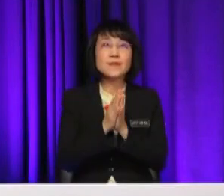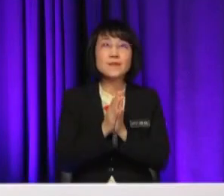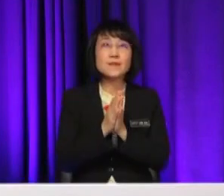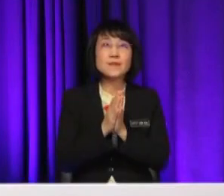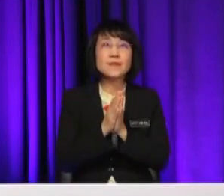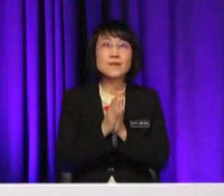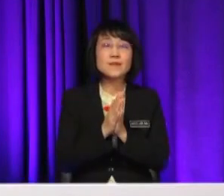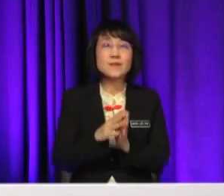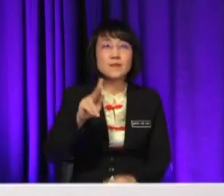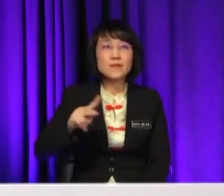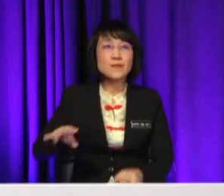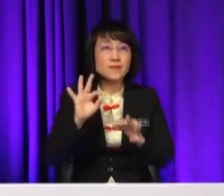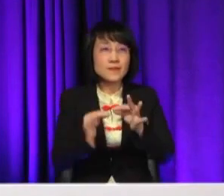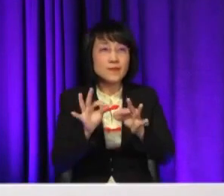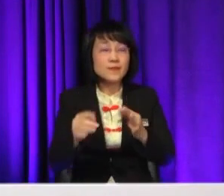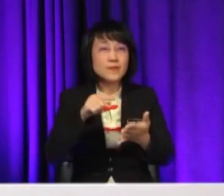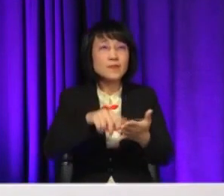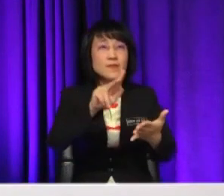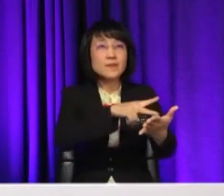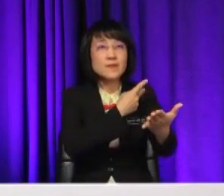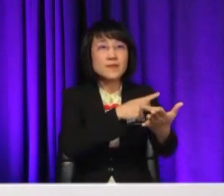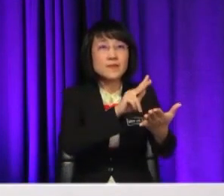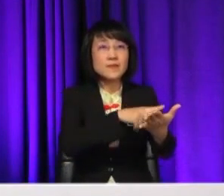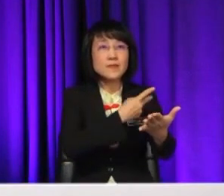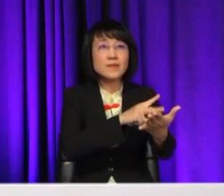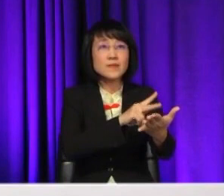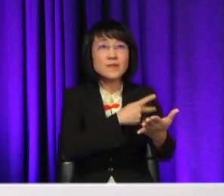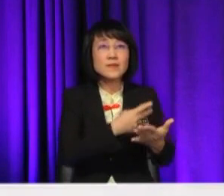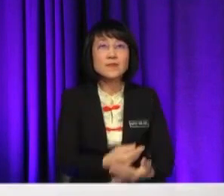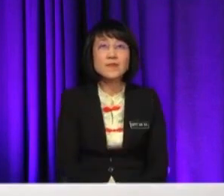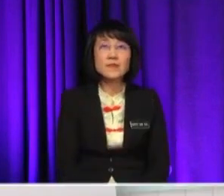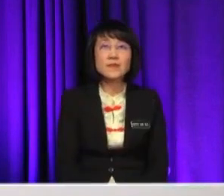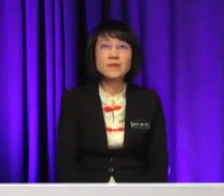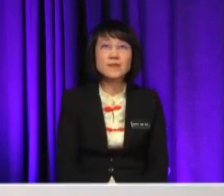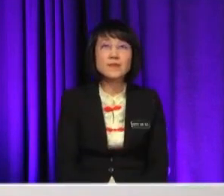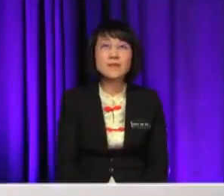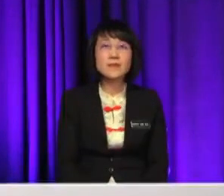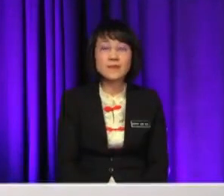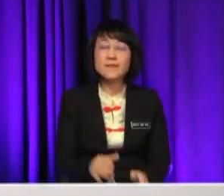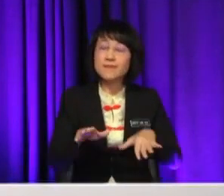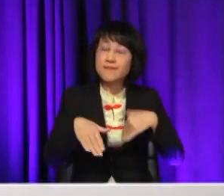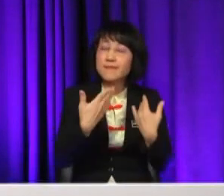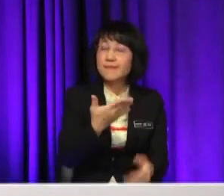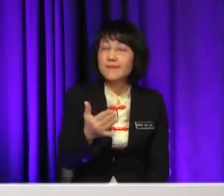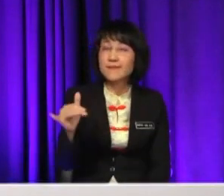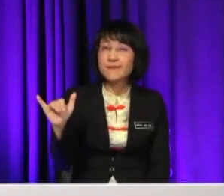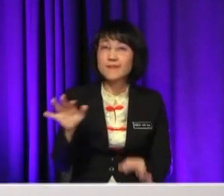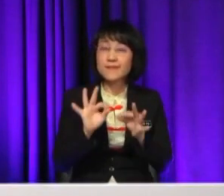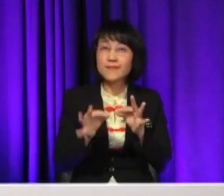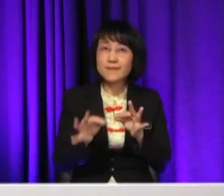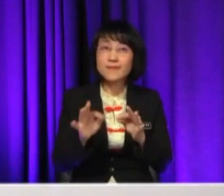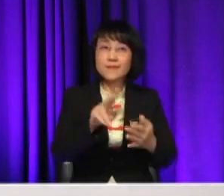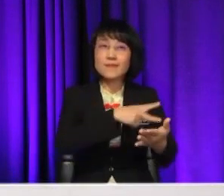to interpret this poem and how they did, do it usually.